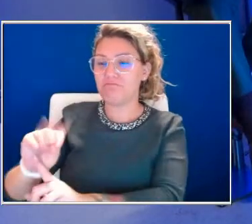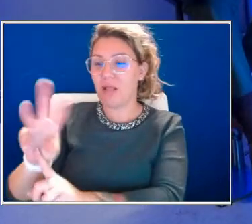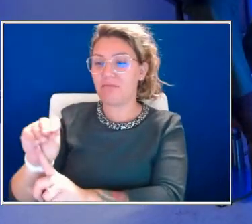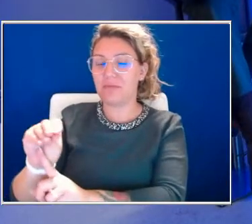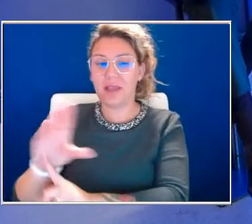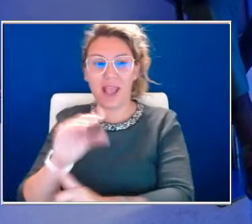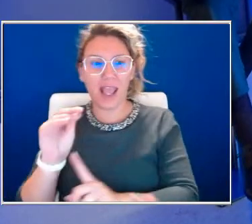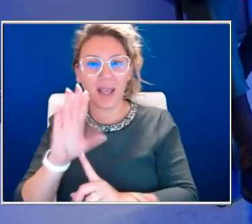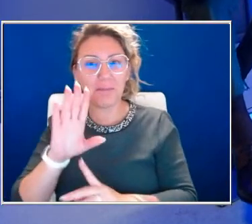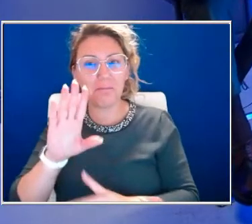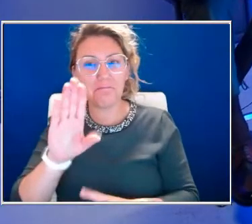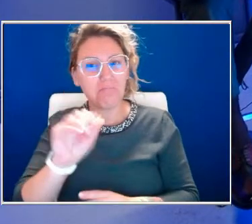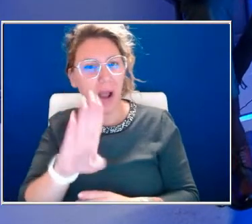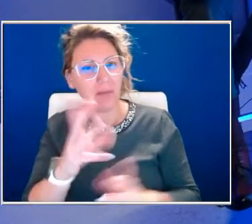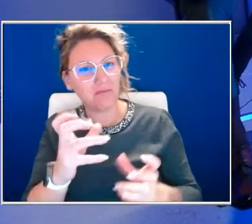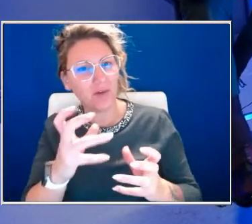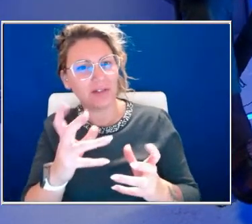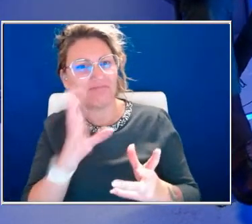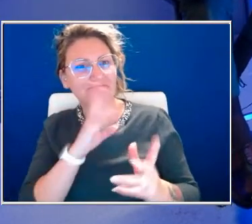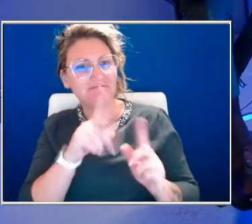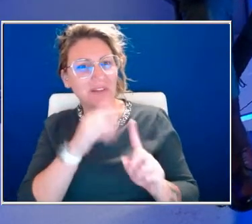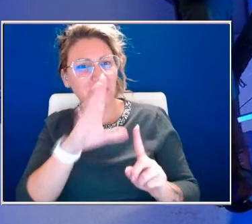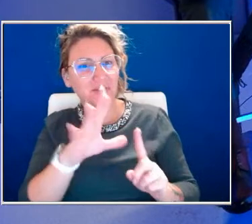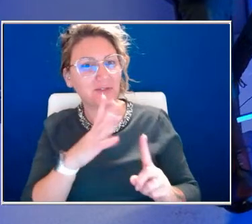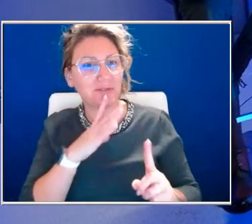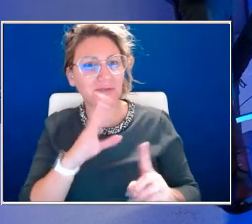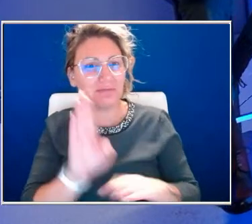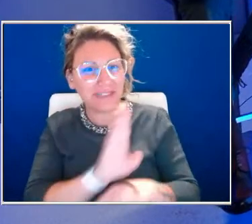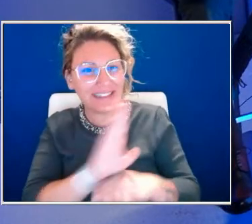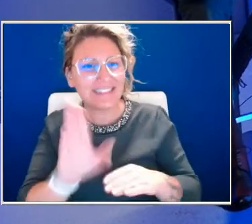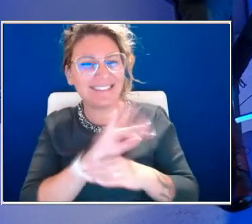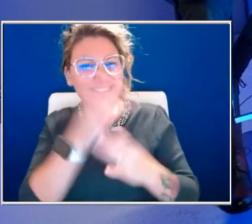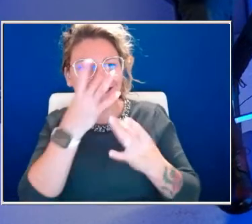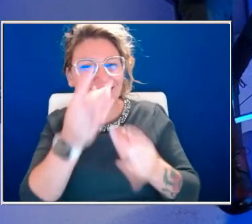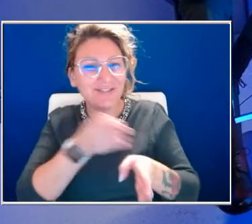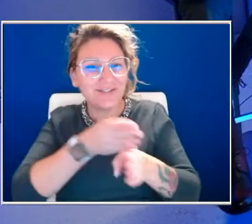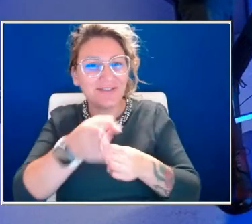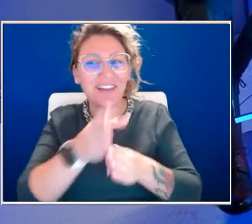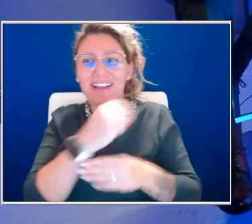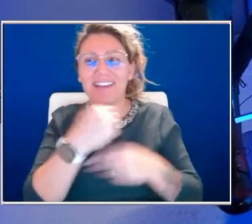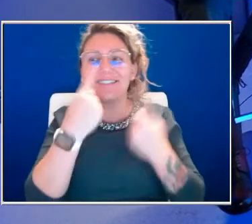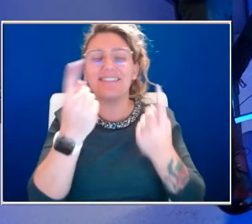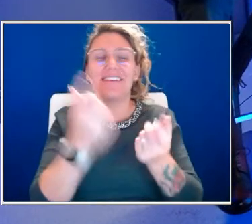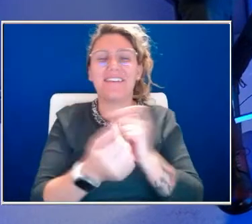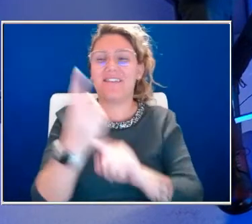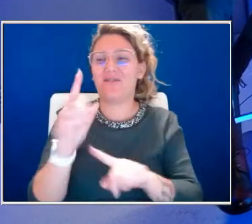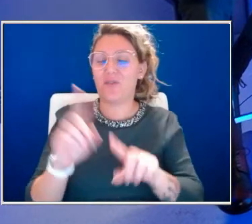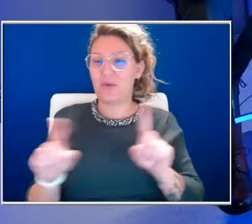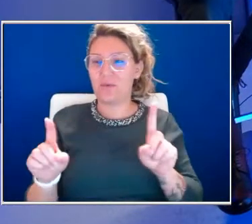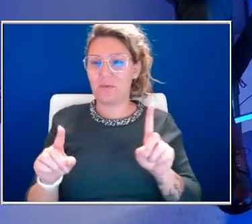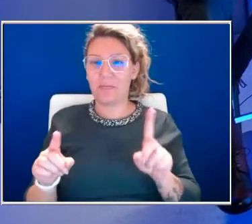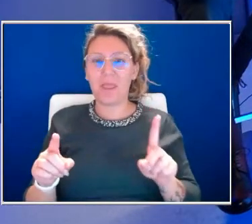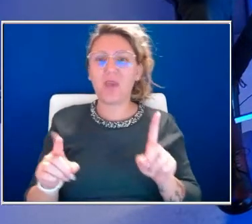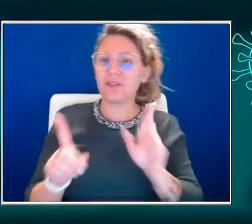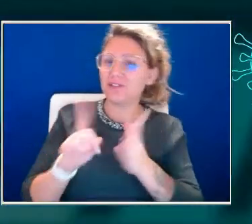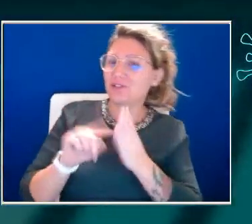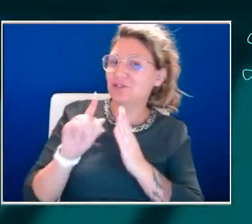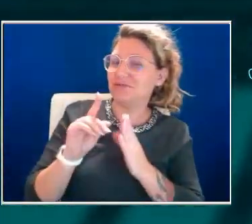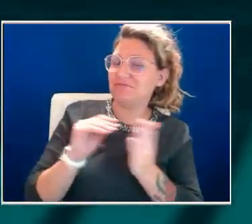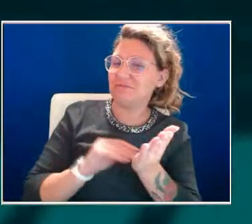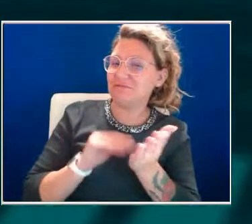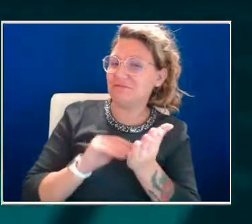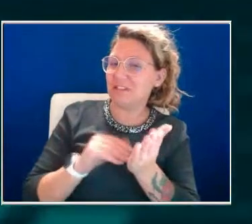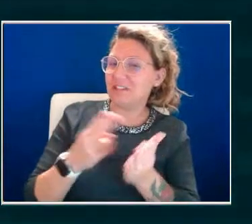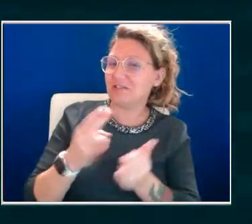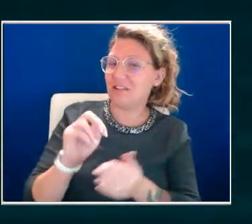such an interesting field that you're in, and I want to tell everyone about that. But let's take a quick check with Dr. Hawkinson, Medical Director of Infection Prevention